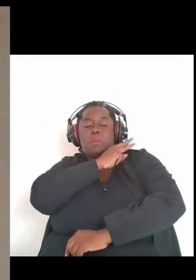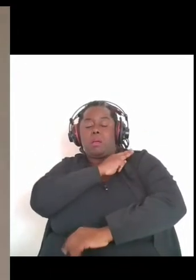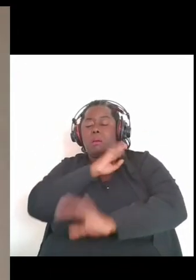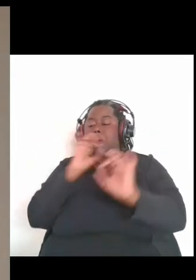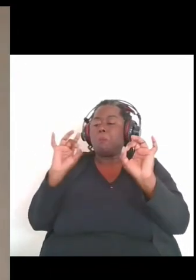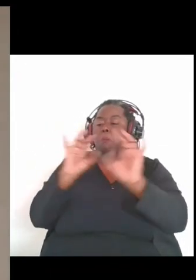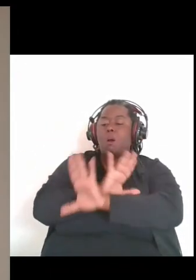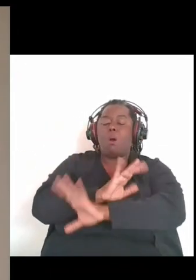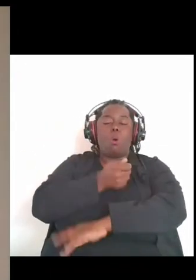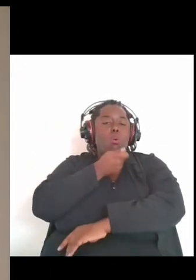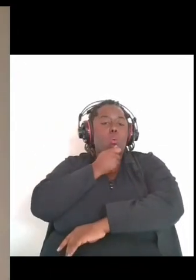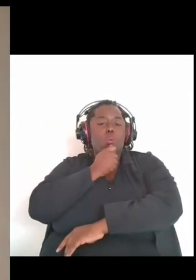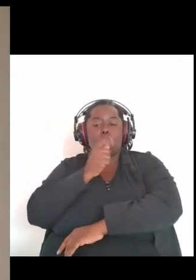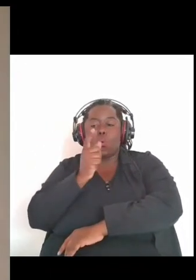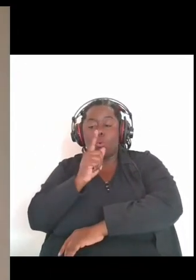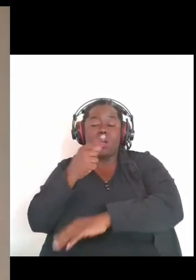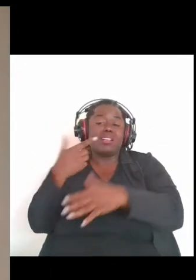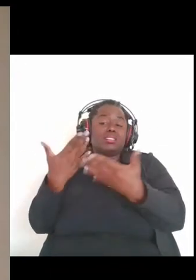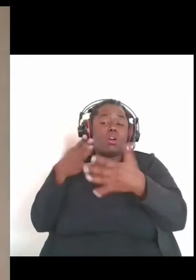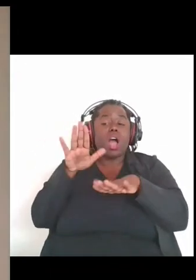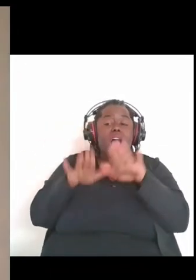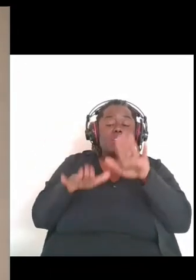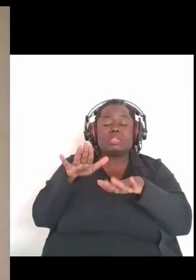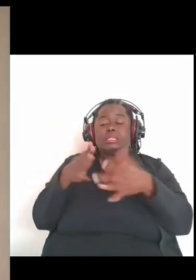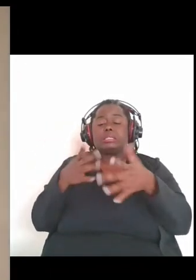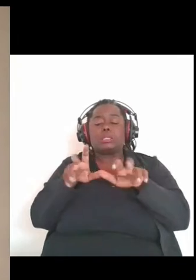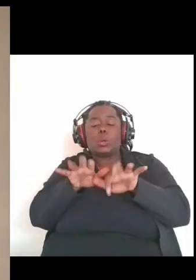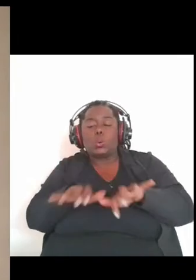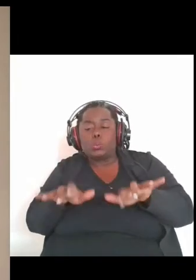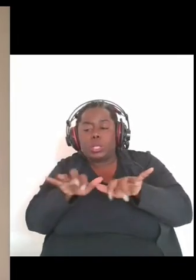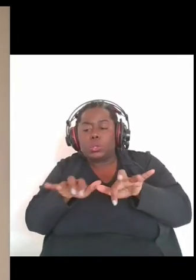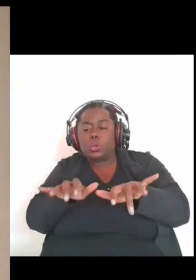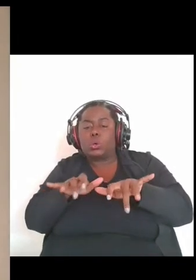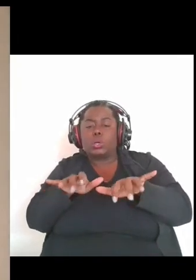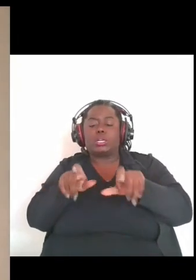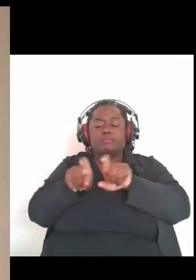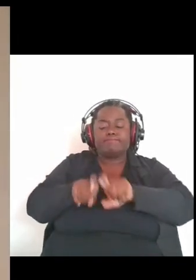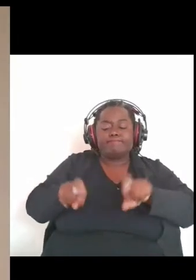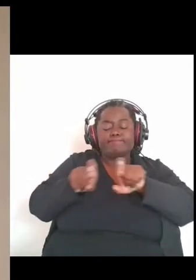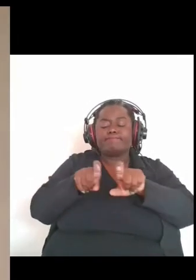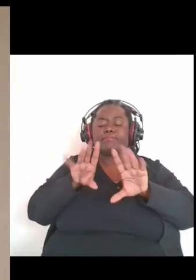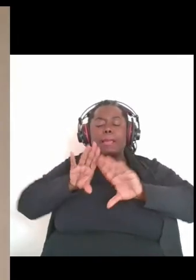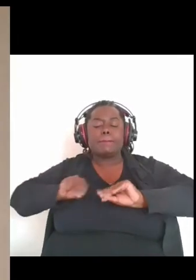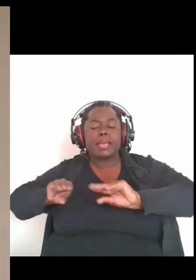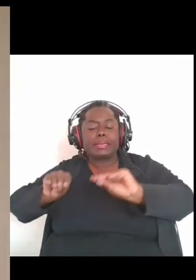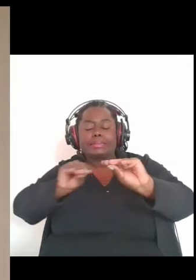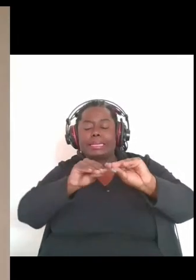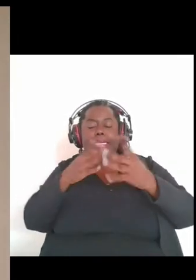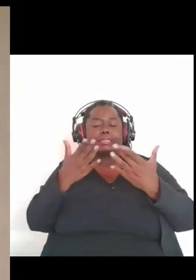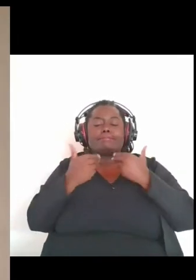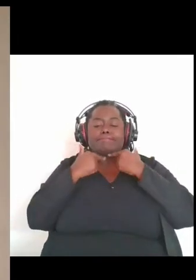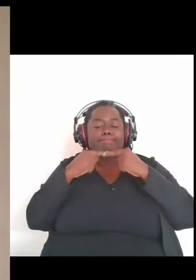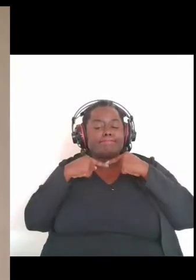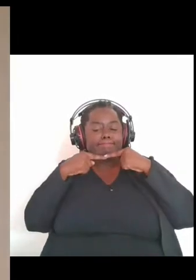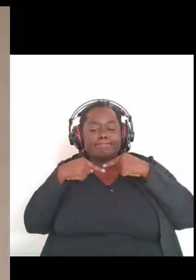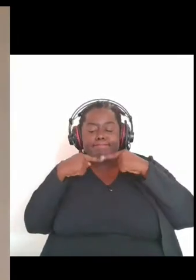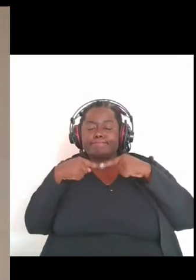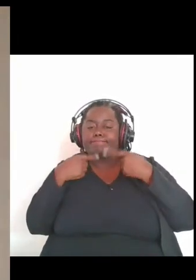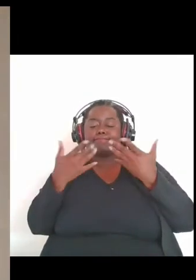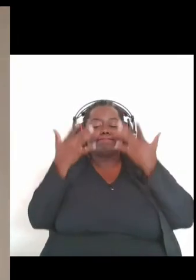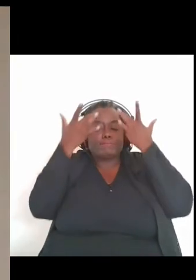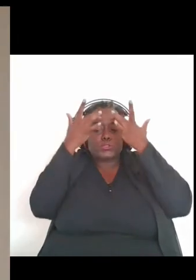school so some people do not know how to deal with a computer because of that